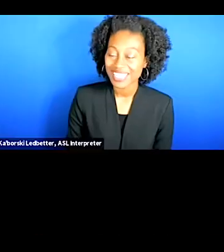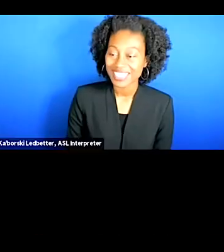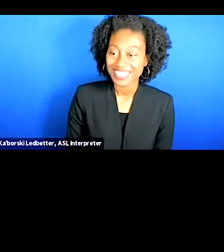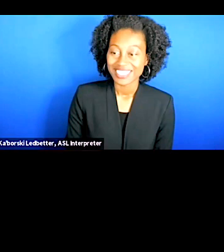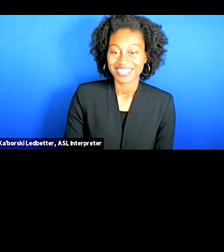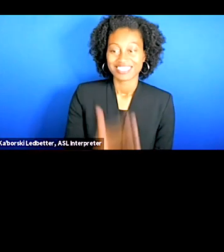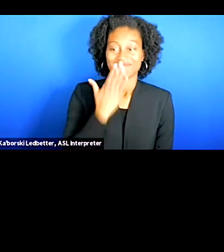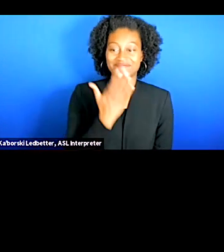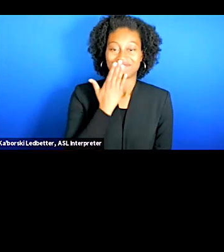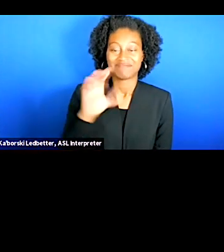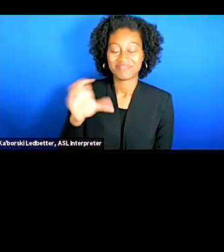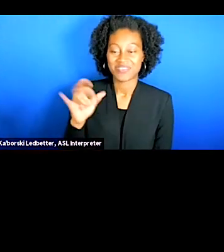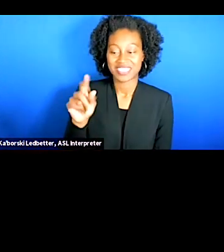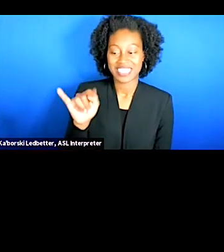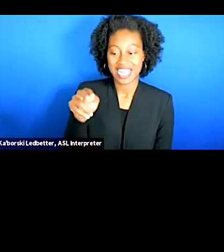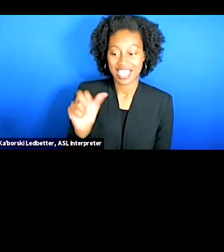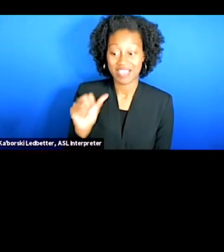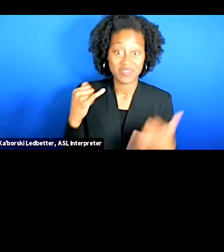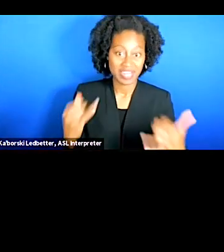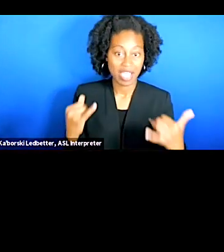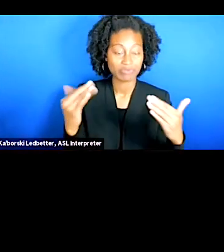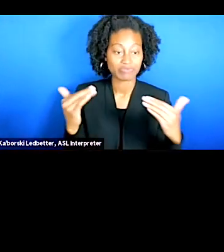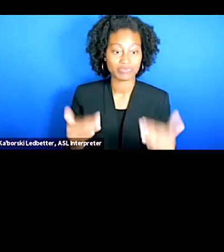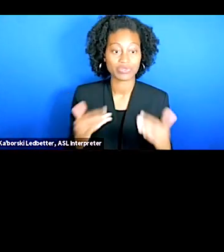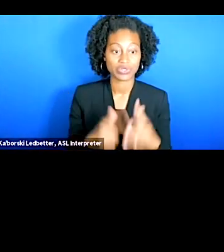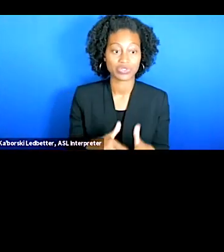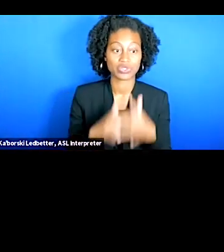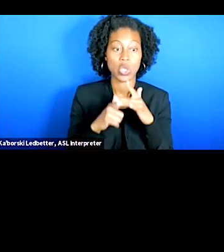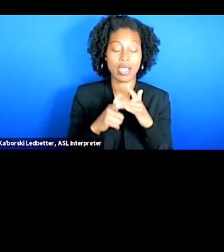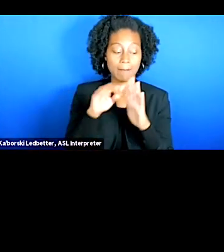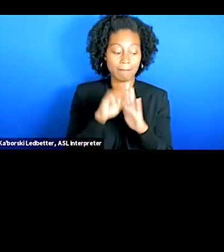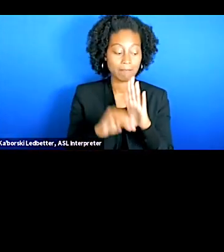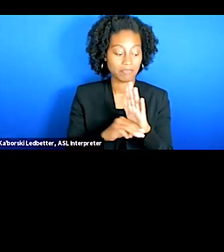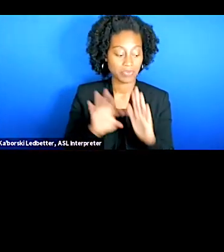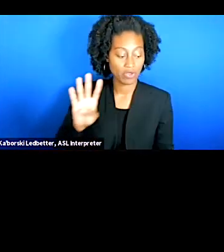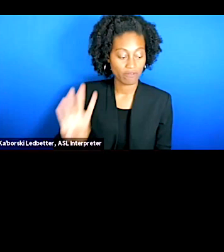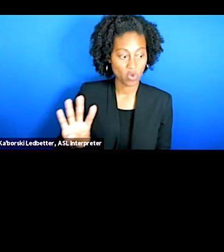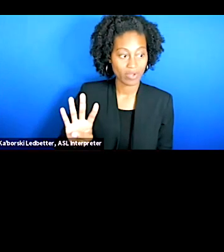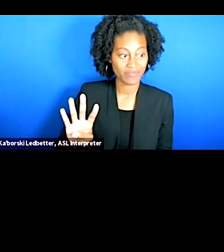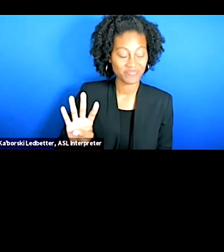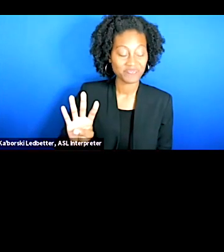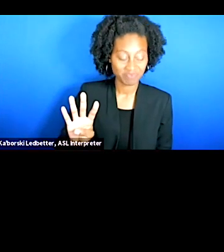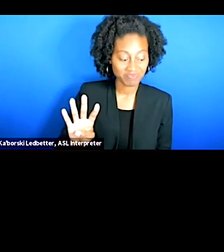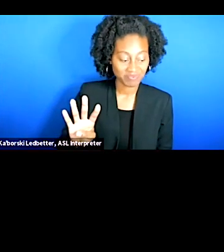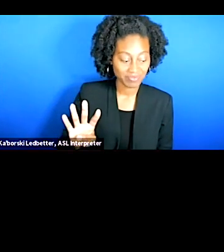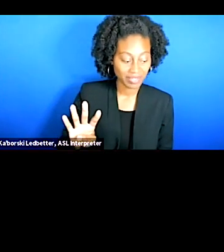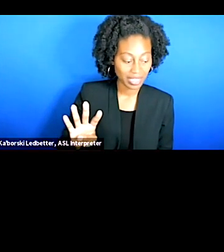Thank you, Christina. So we will now move on to Module 4, Thematic Analysis.